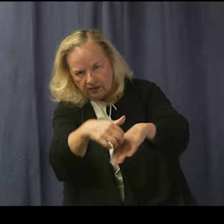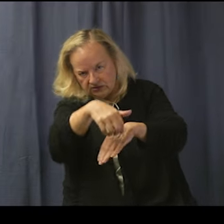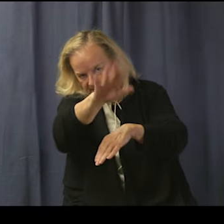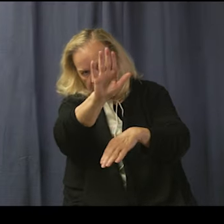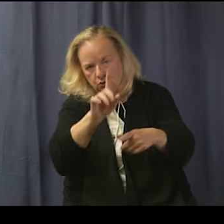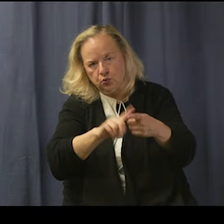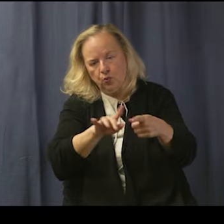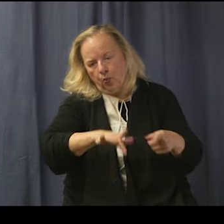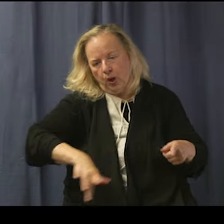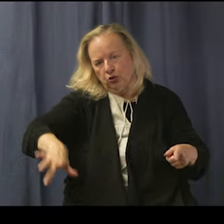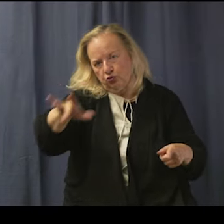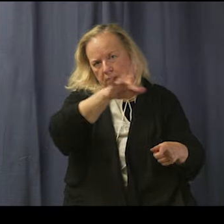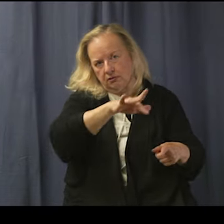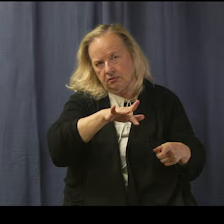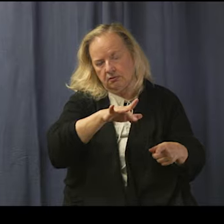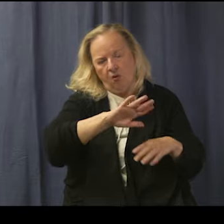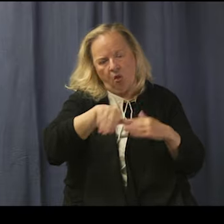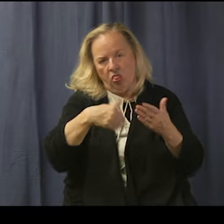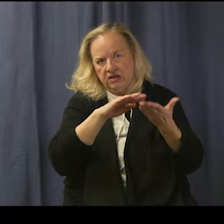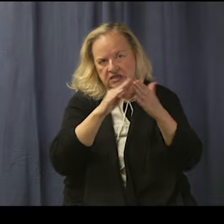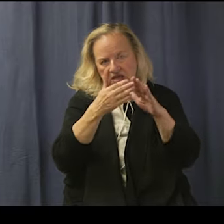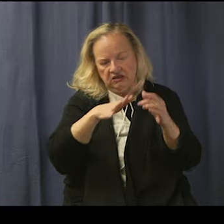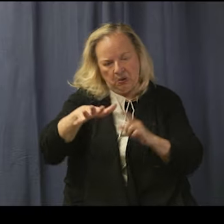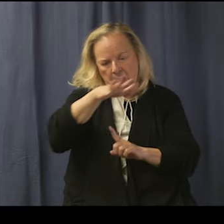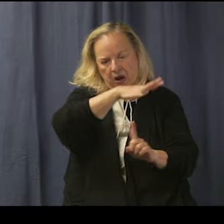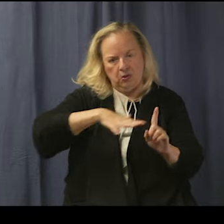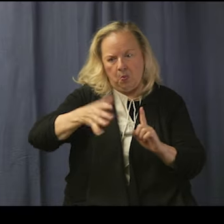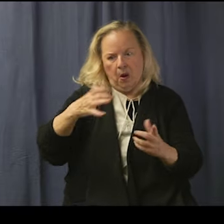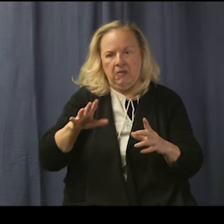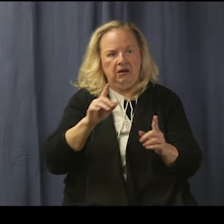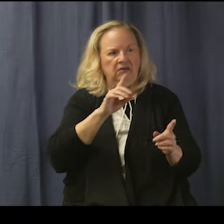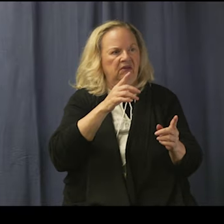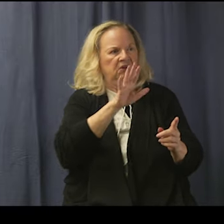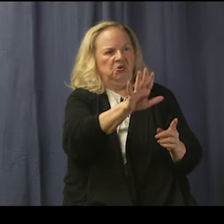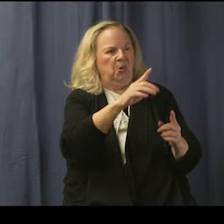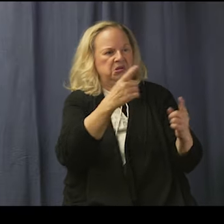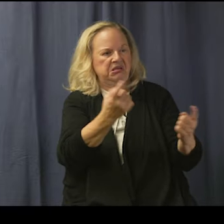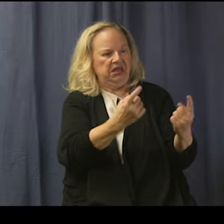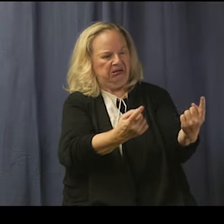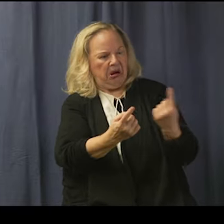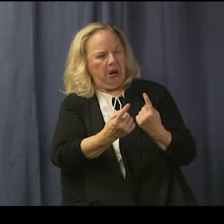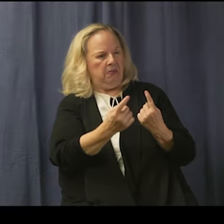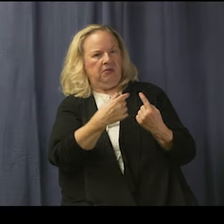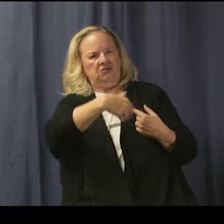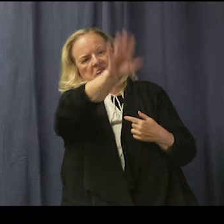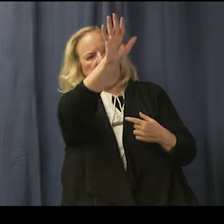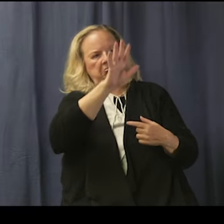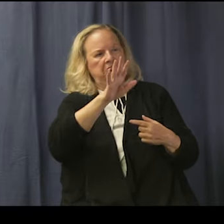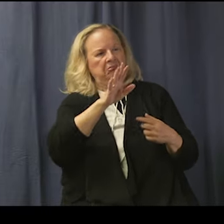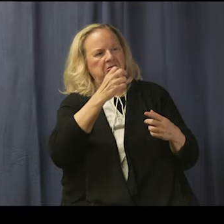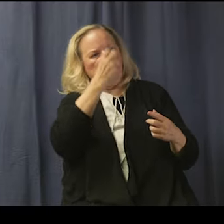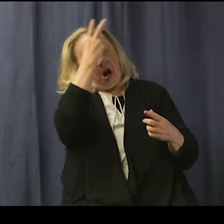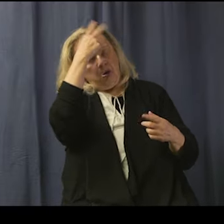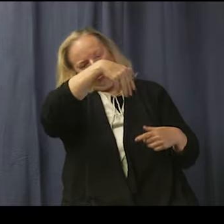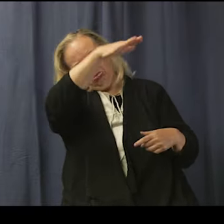wilderness. Well, all the cities around didn't want their sins coming to their city, and they said, come get your goat.